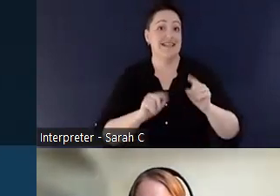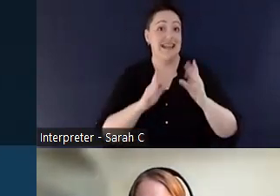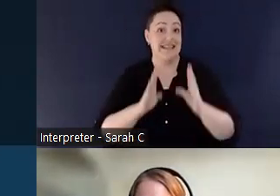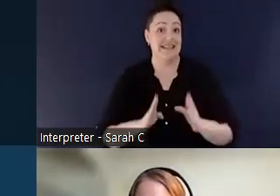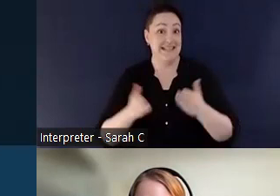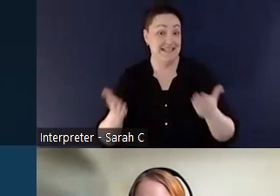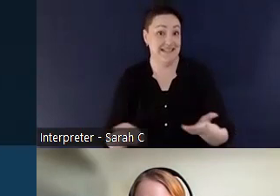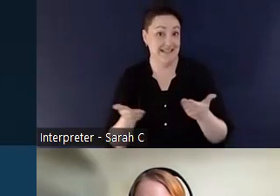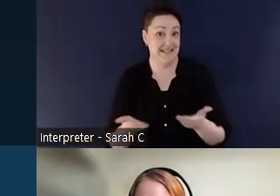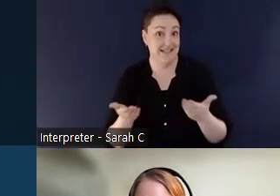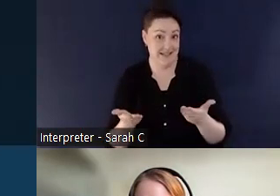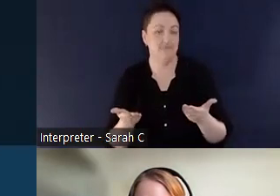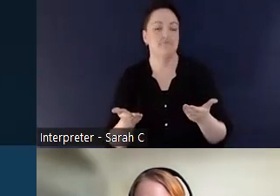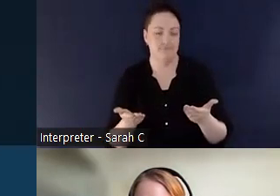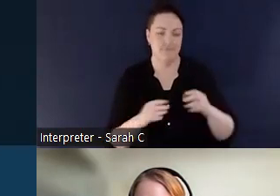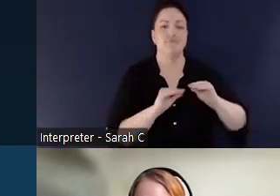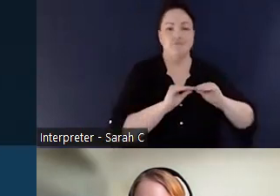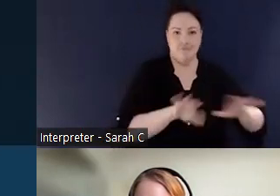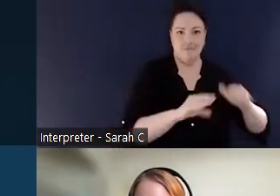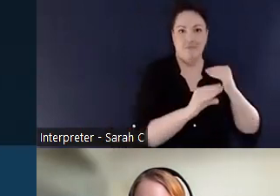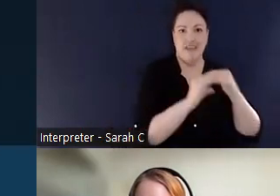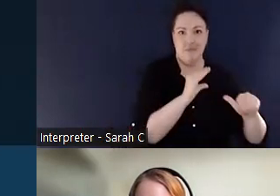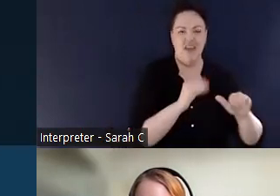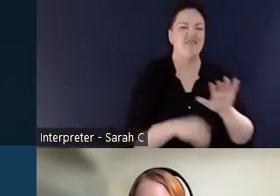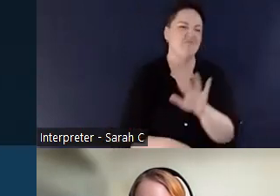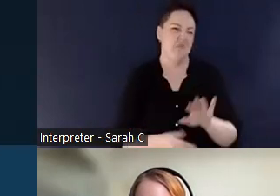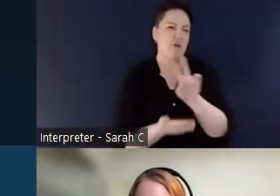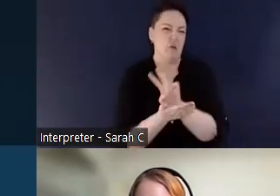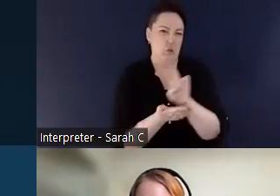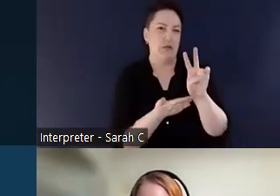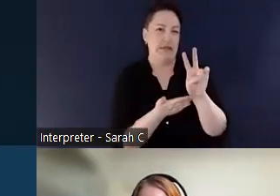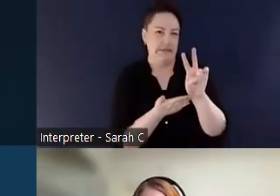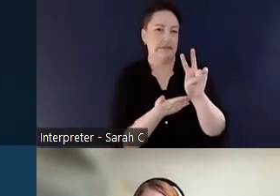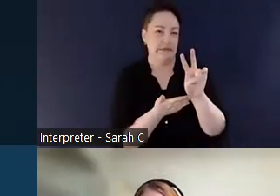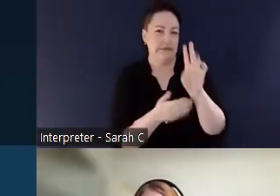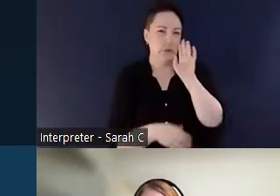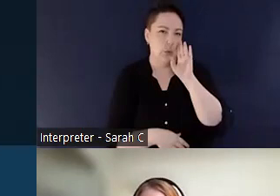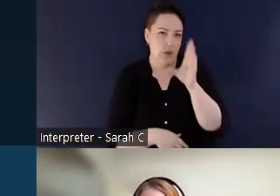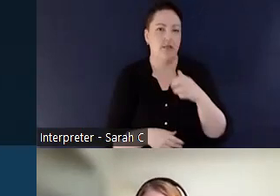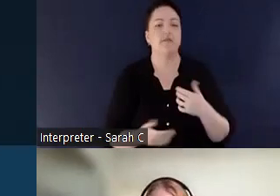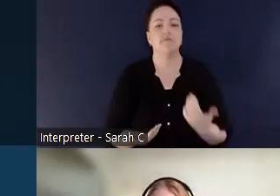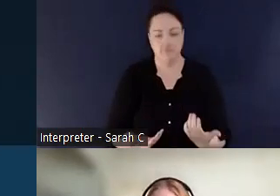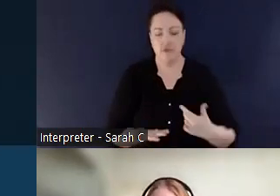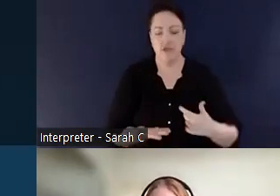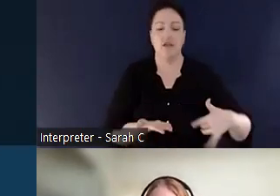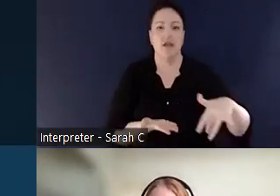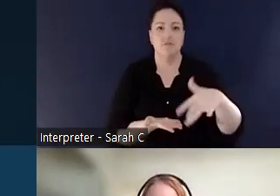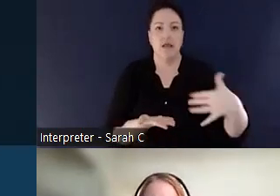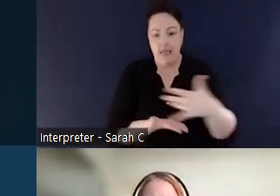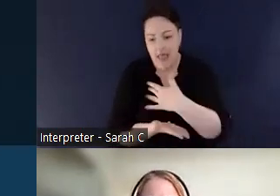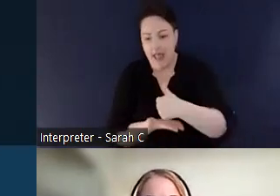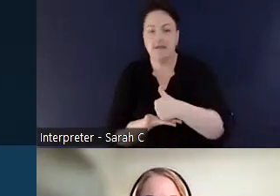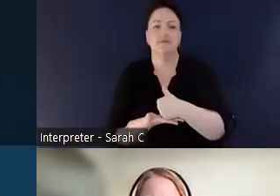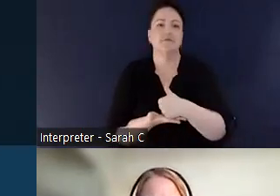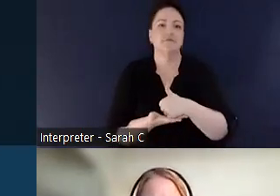in about, you can expect that in about 2 weeks. We just need some time to collect those, get them posted and like translate some items.